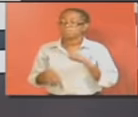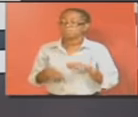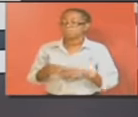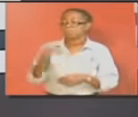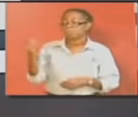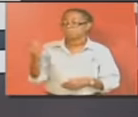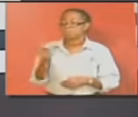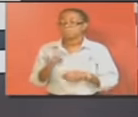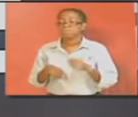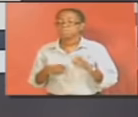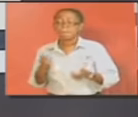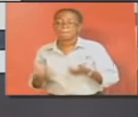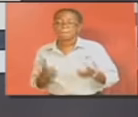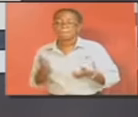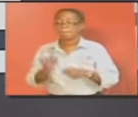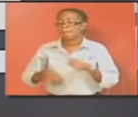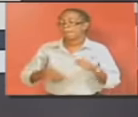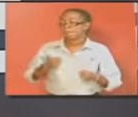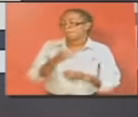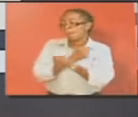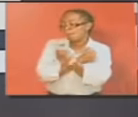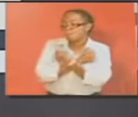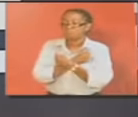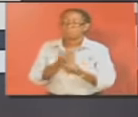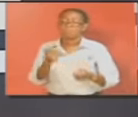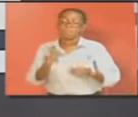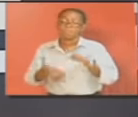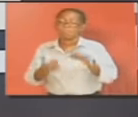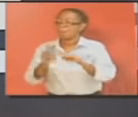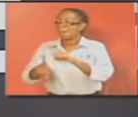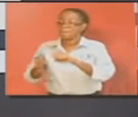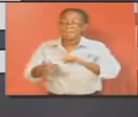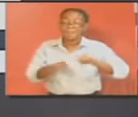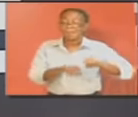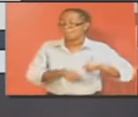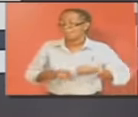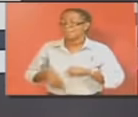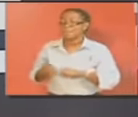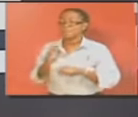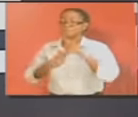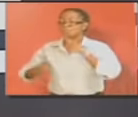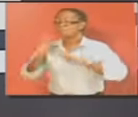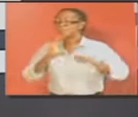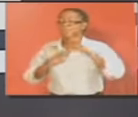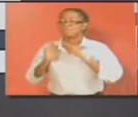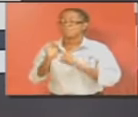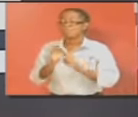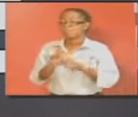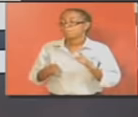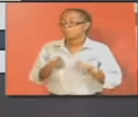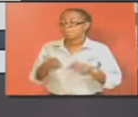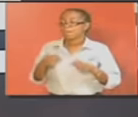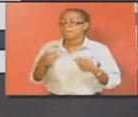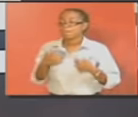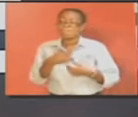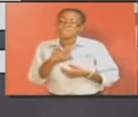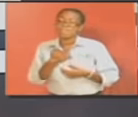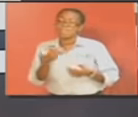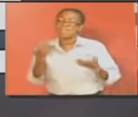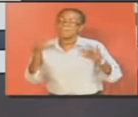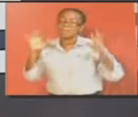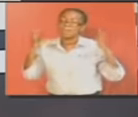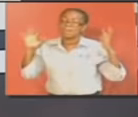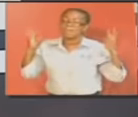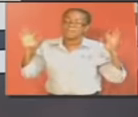And my advice to persons who may feel overwhelmed at this time and don't have, because they don't have a date to work